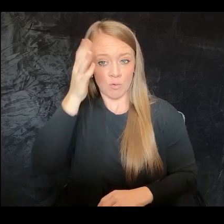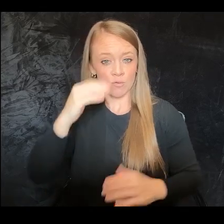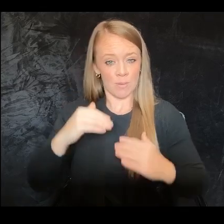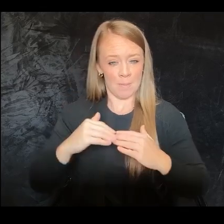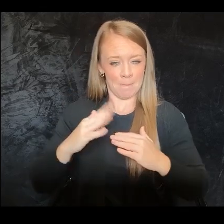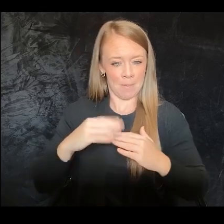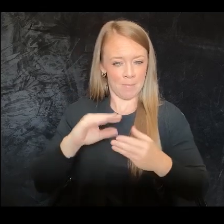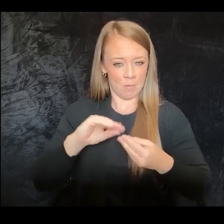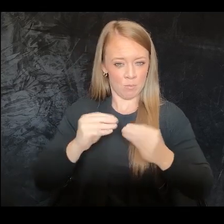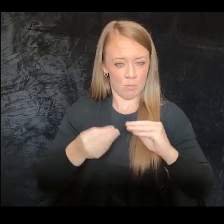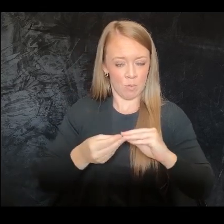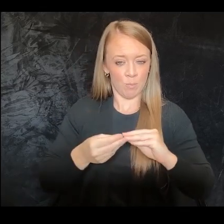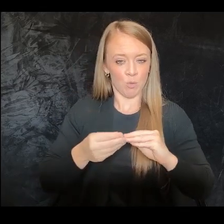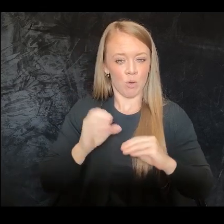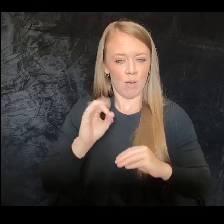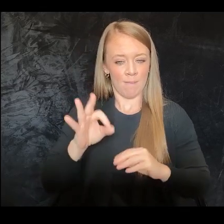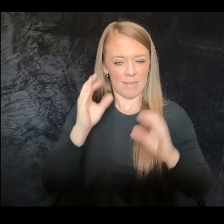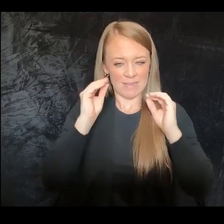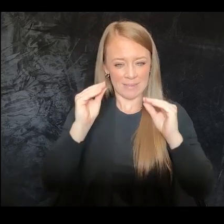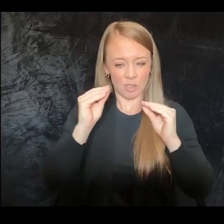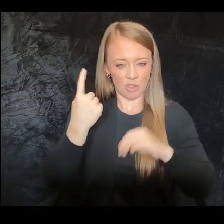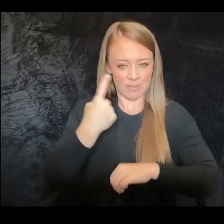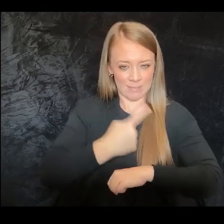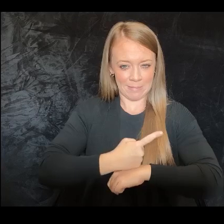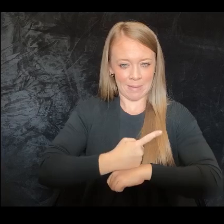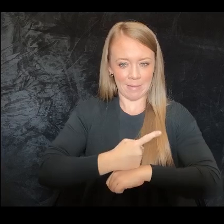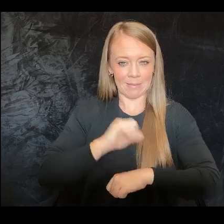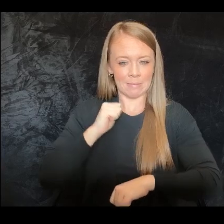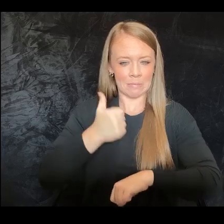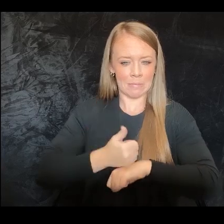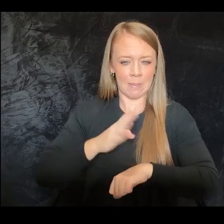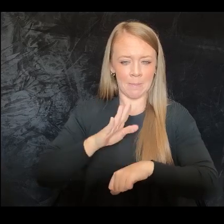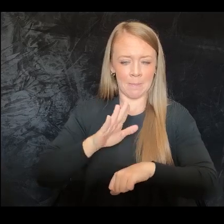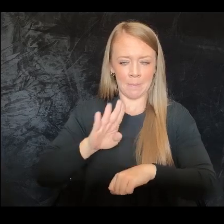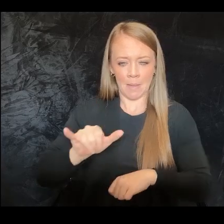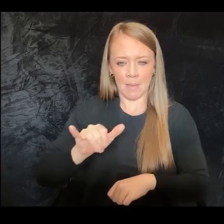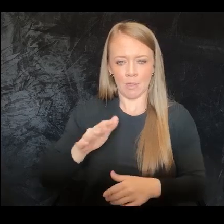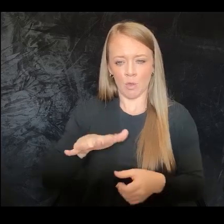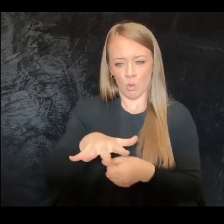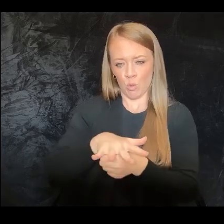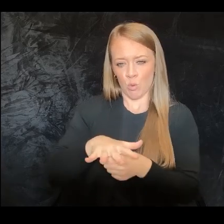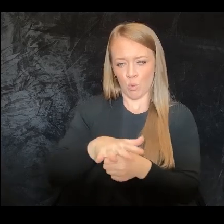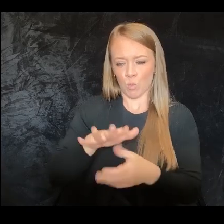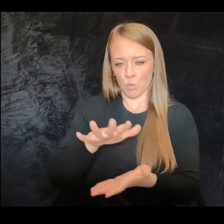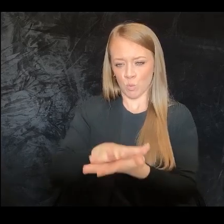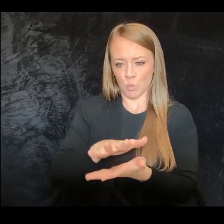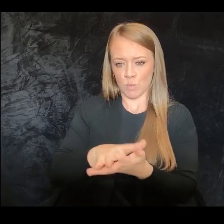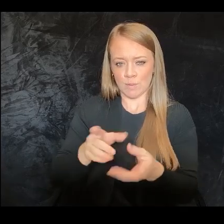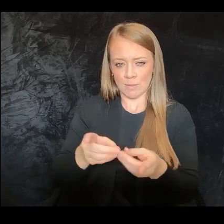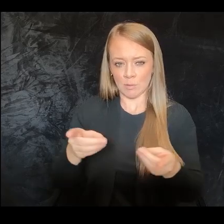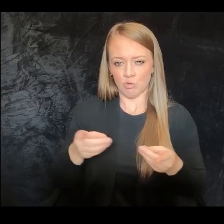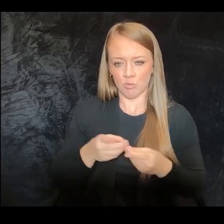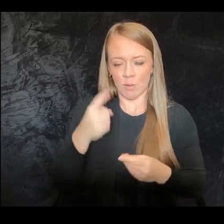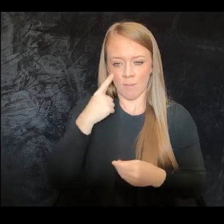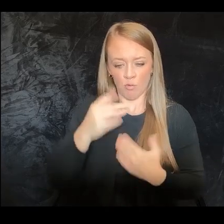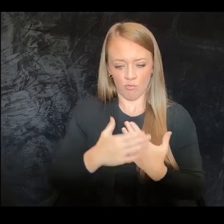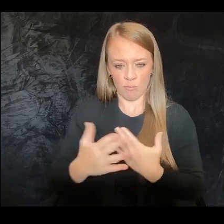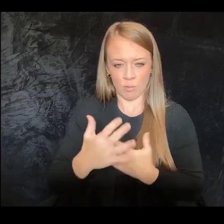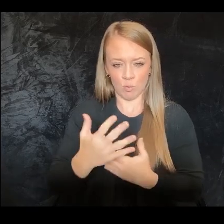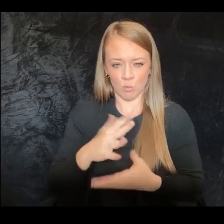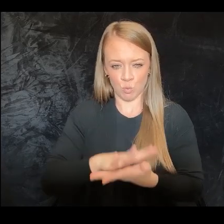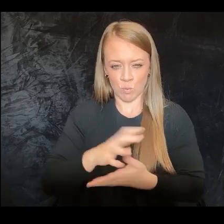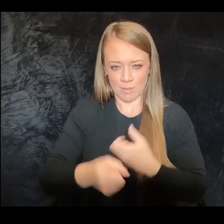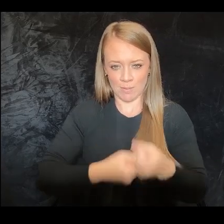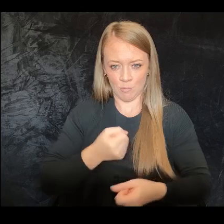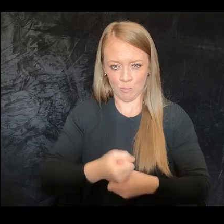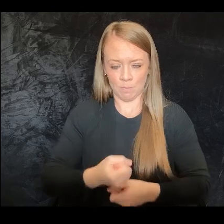or parents for the minimum number of teaching days set by the local school district